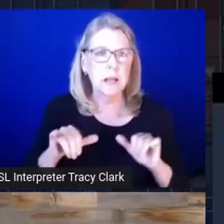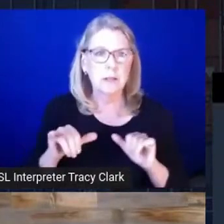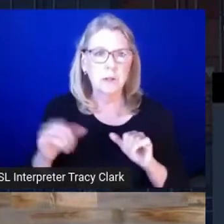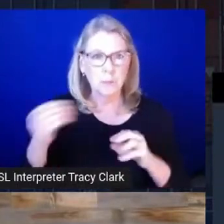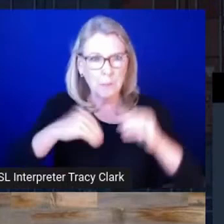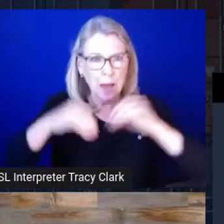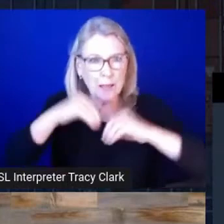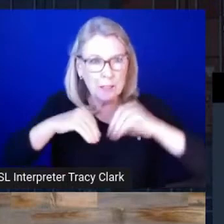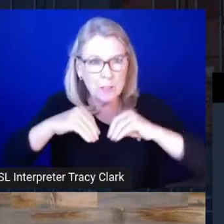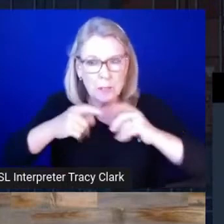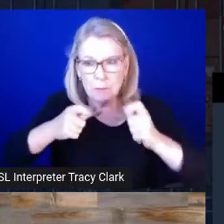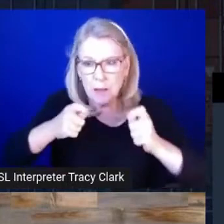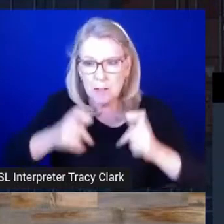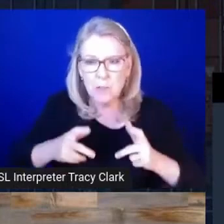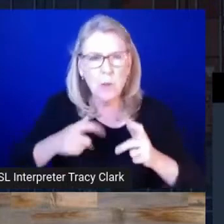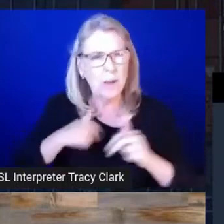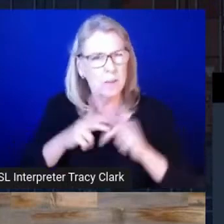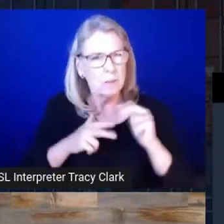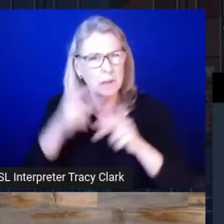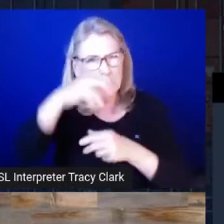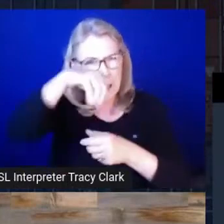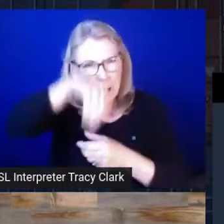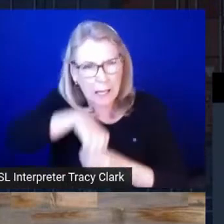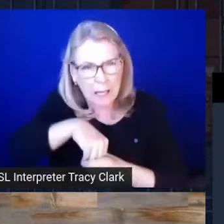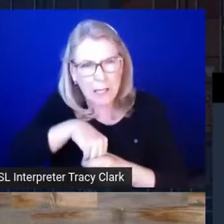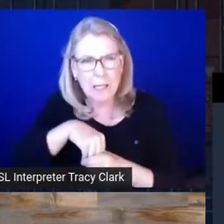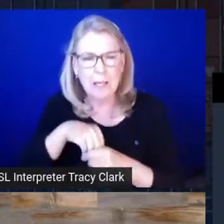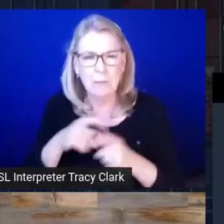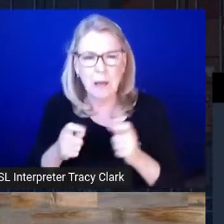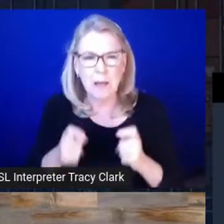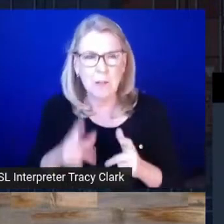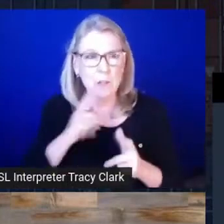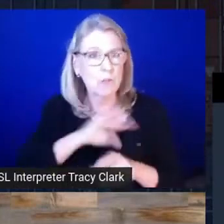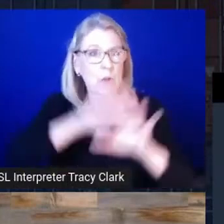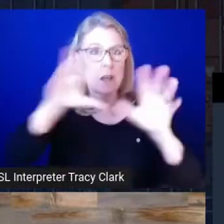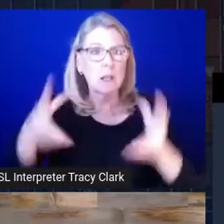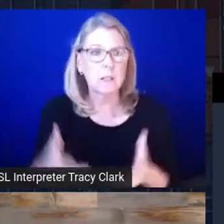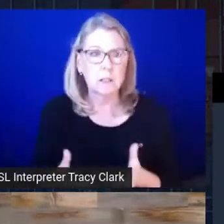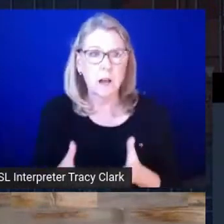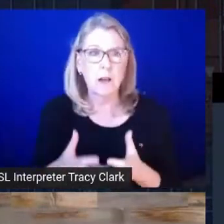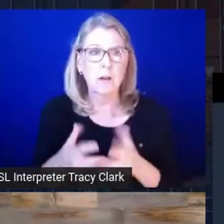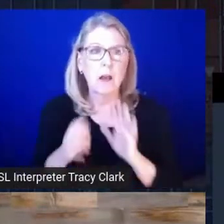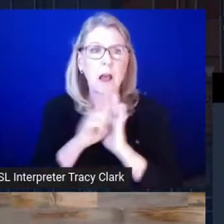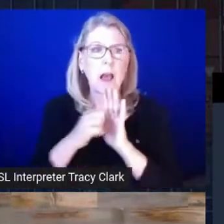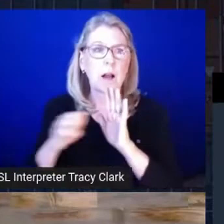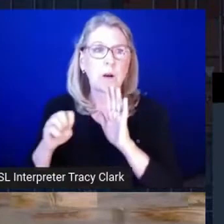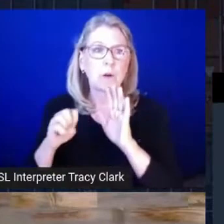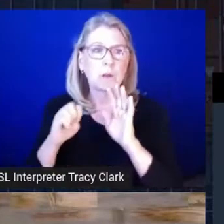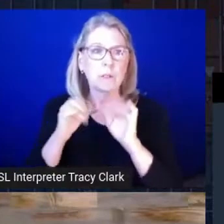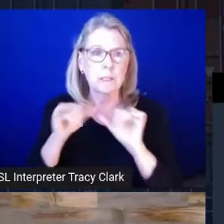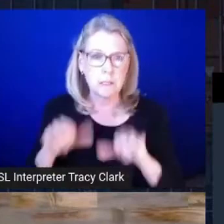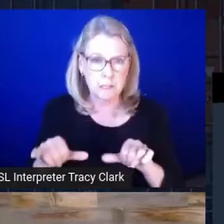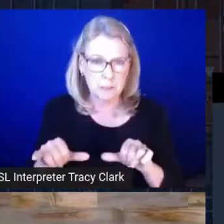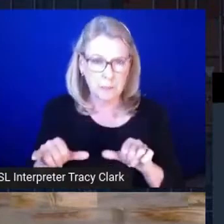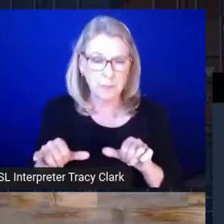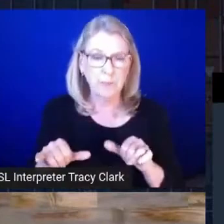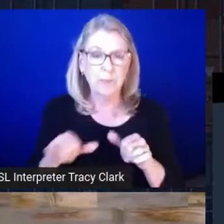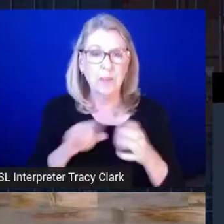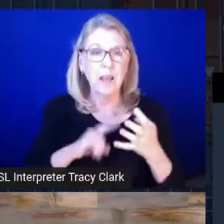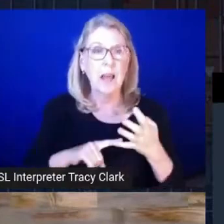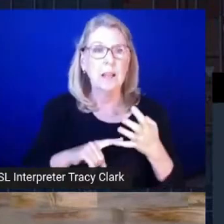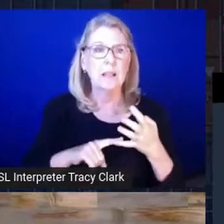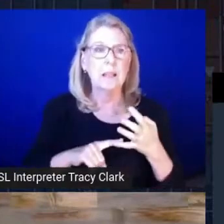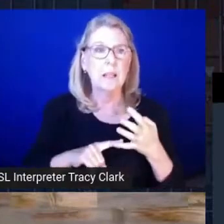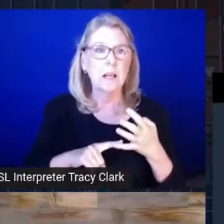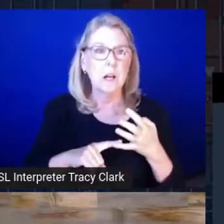consumption mechanisms for the entire ecosystem. And to address the problem of cognitive load, which I mentioned